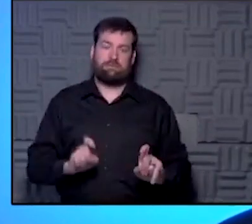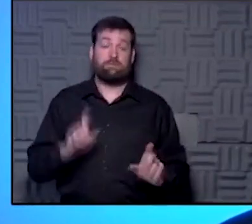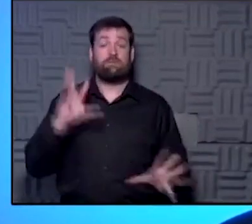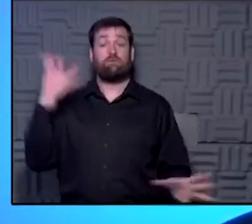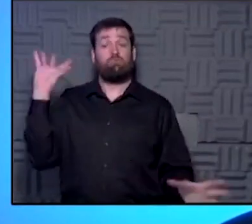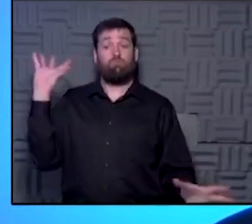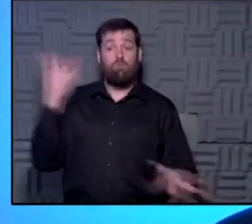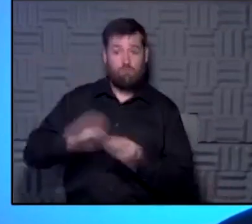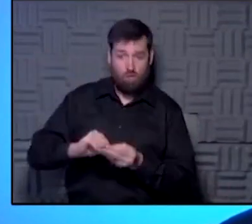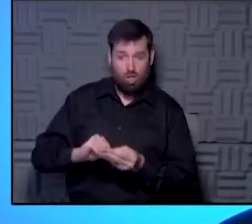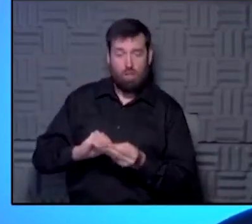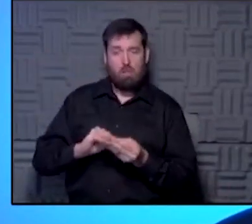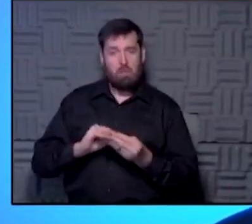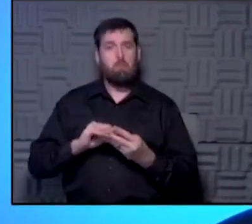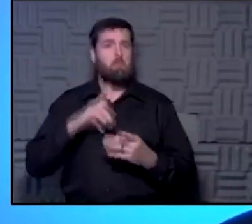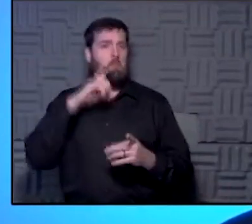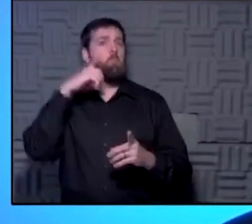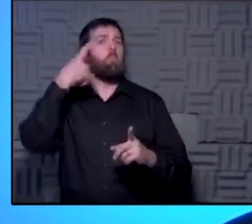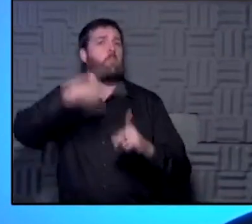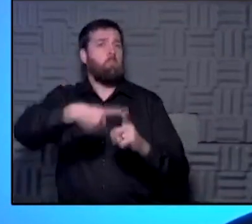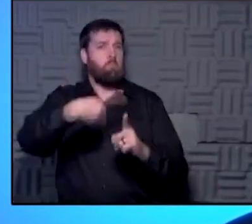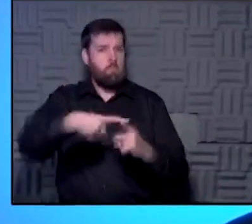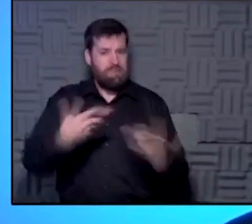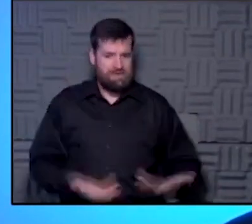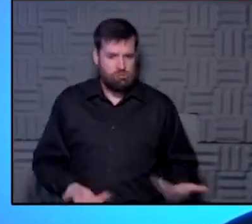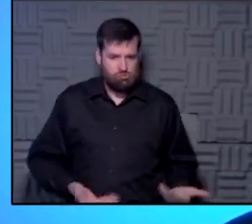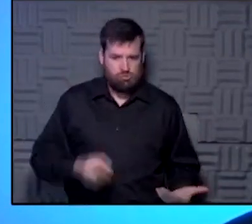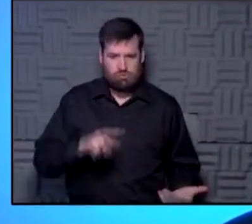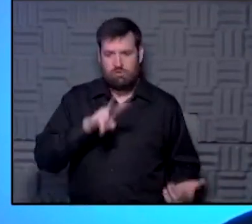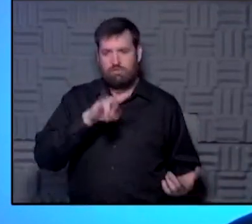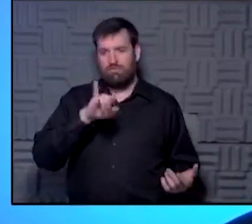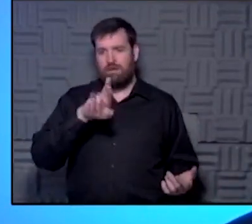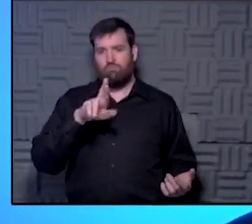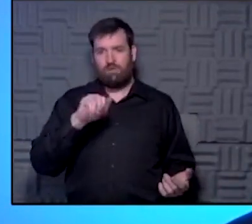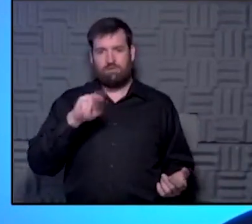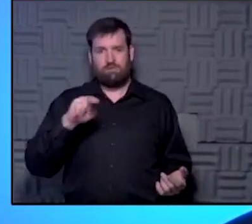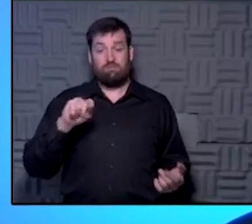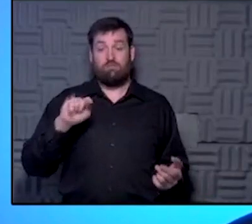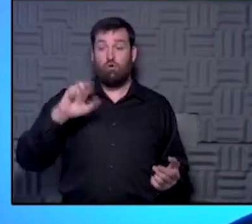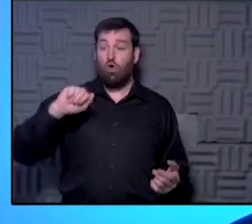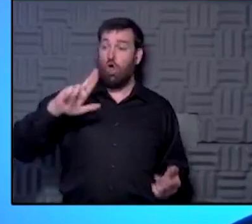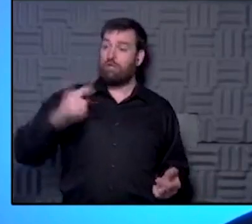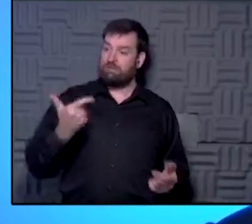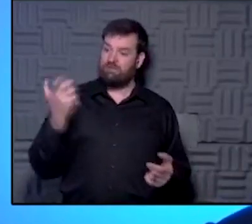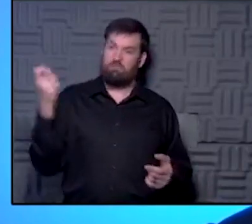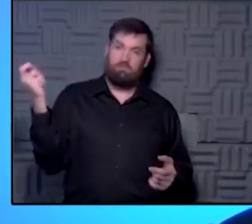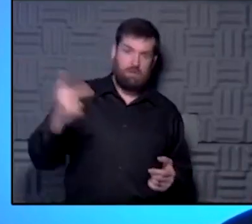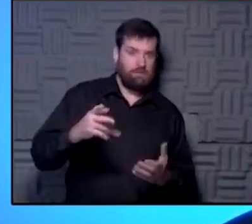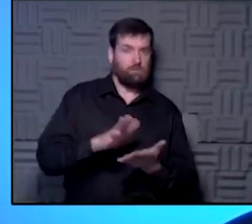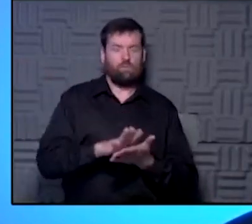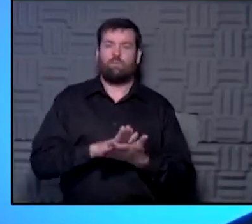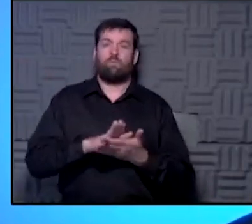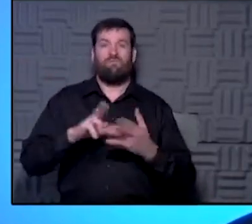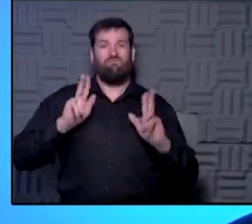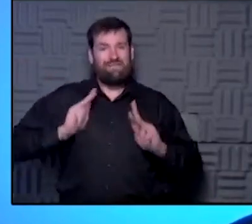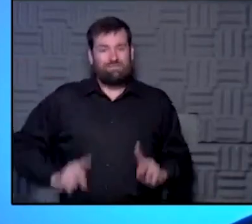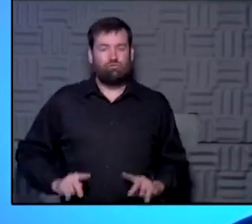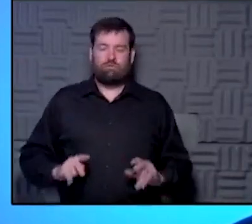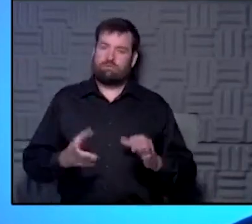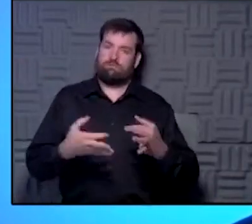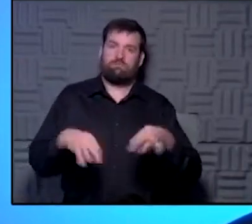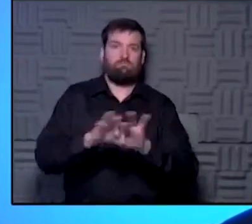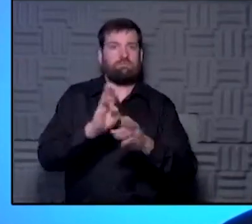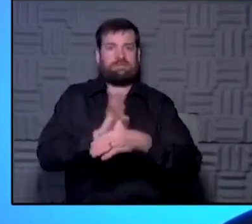Overall, things are positive at Vibrant Health. We saw a busy month in August with back-to-school physicals. We are starting to see